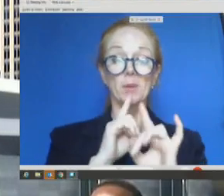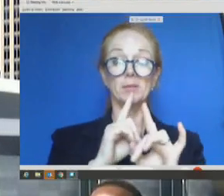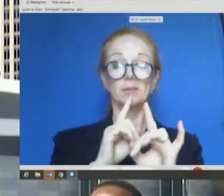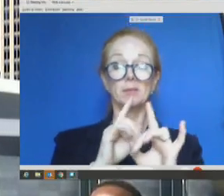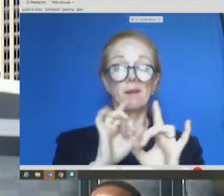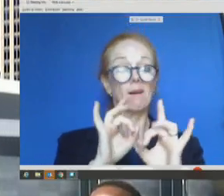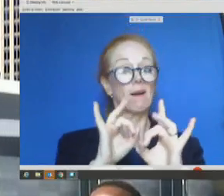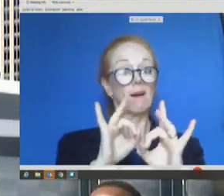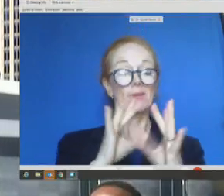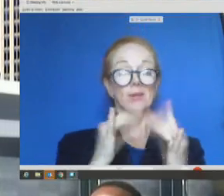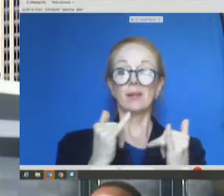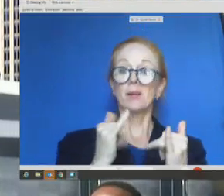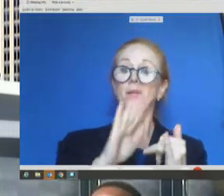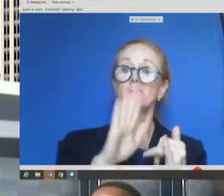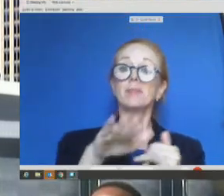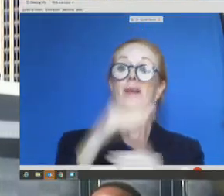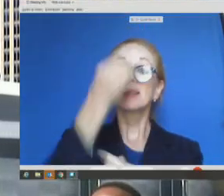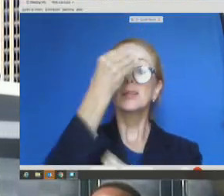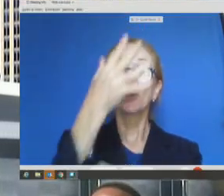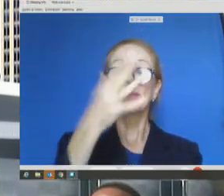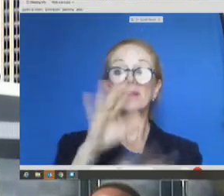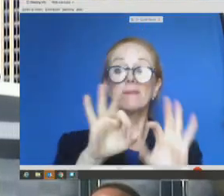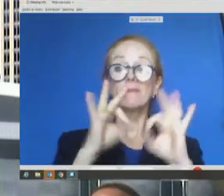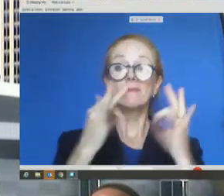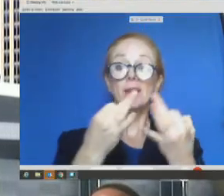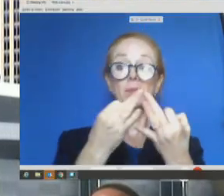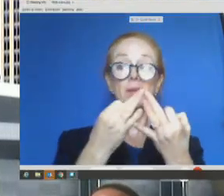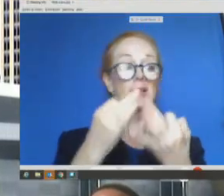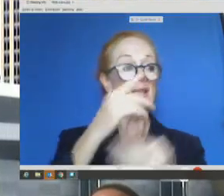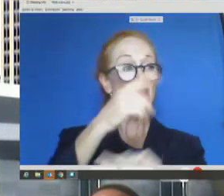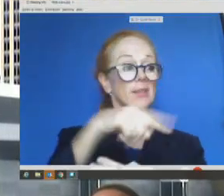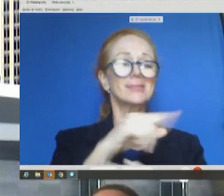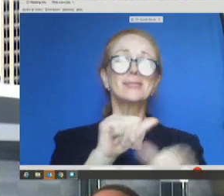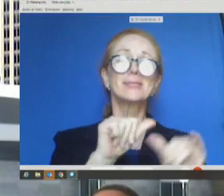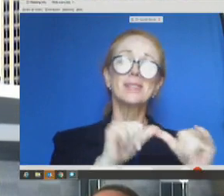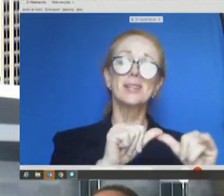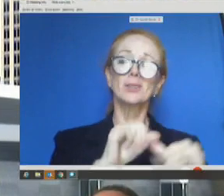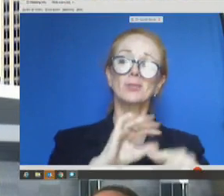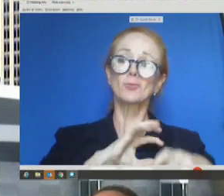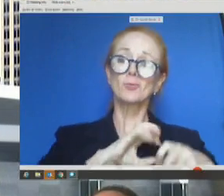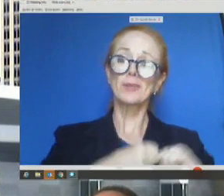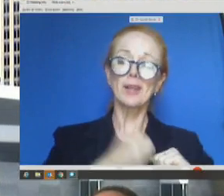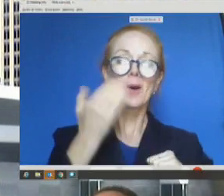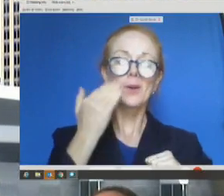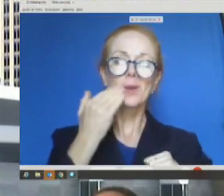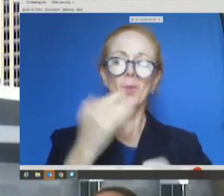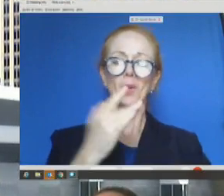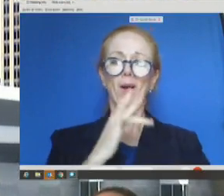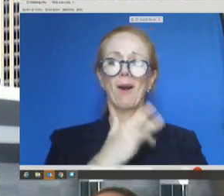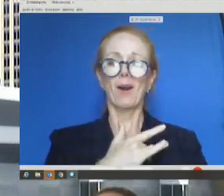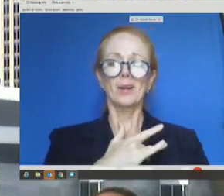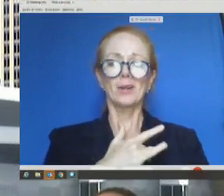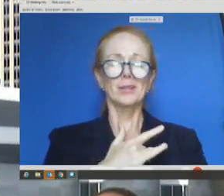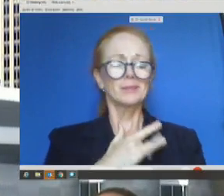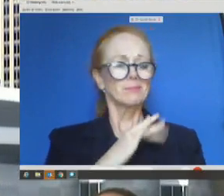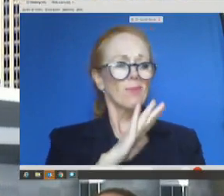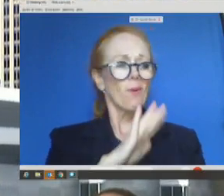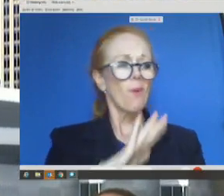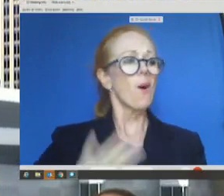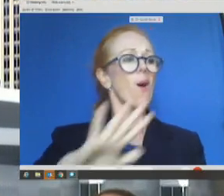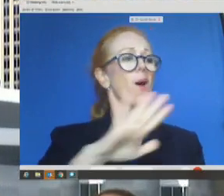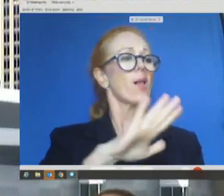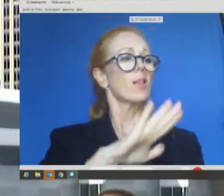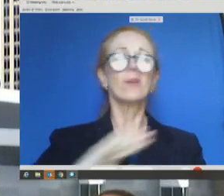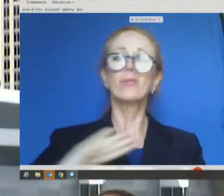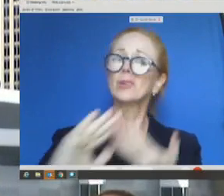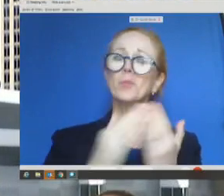grieving over the loss of a loved one. I know that we are hurting in this community and across our nation because of the